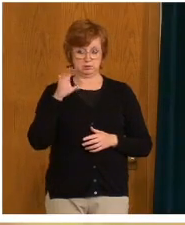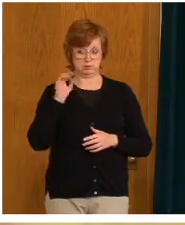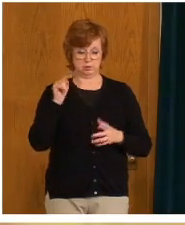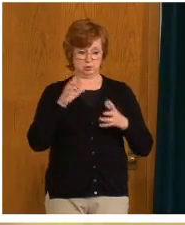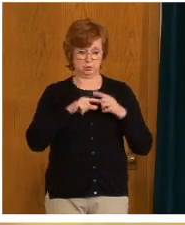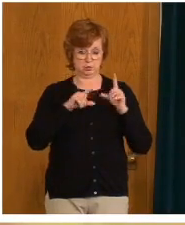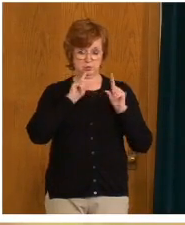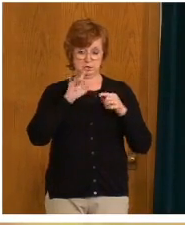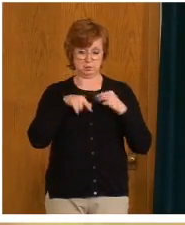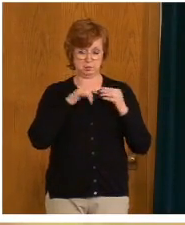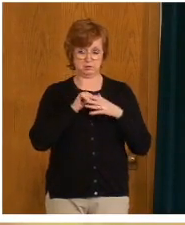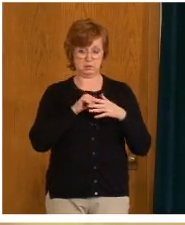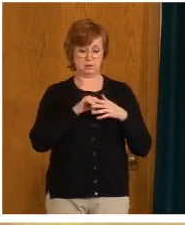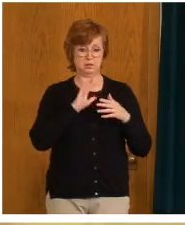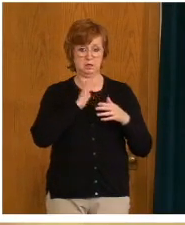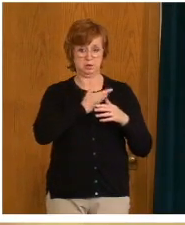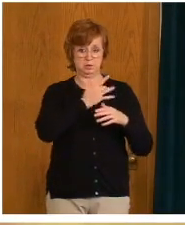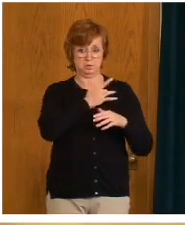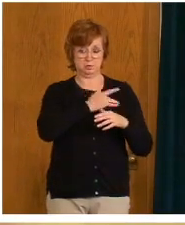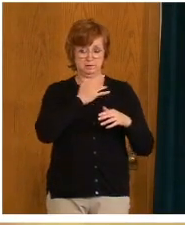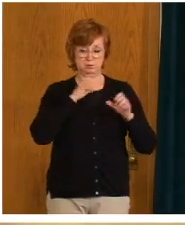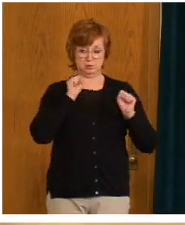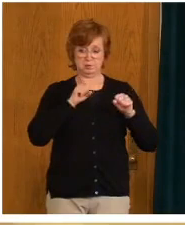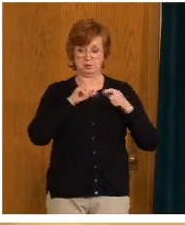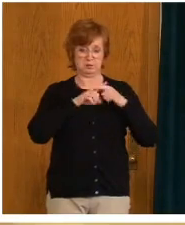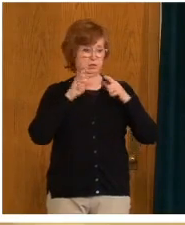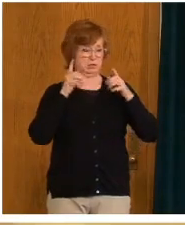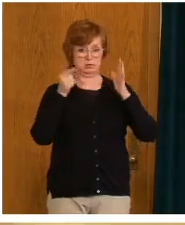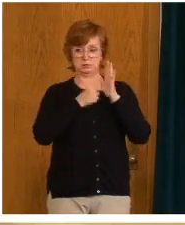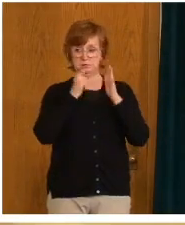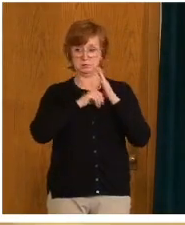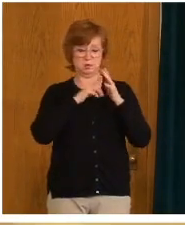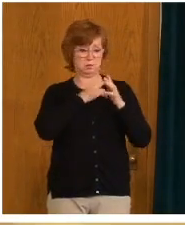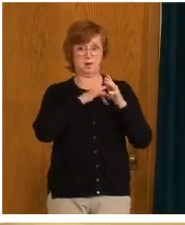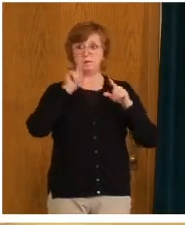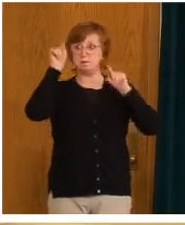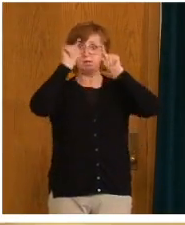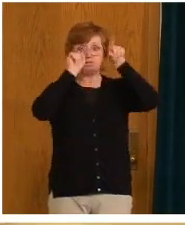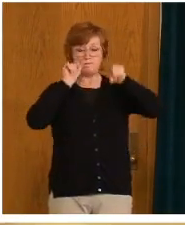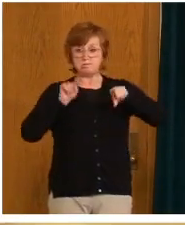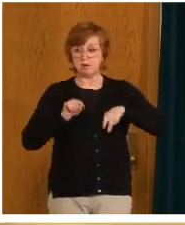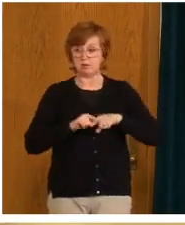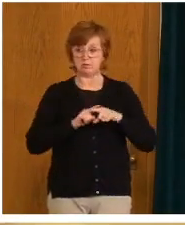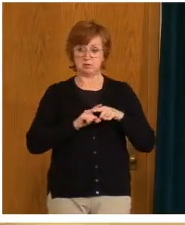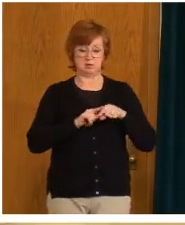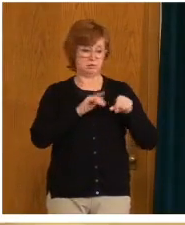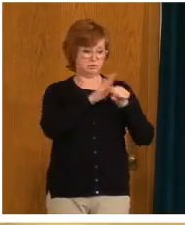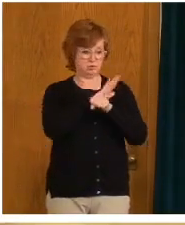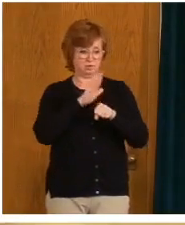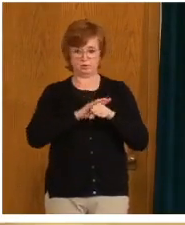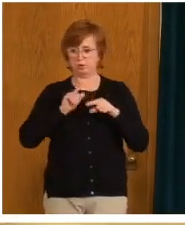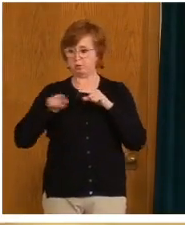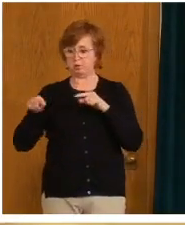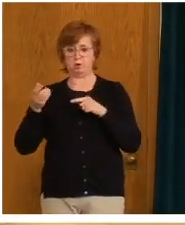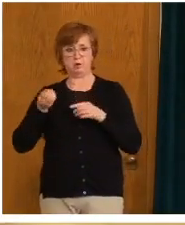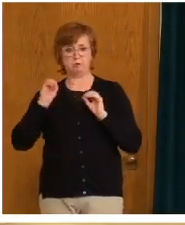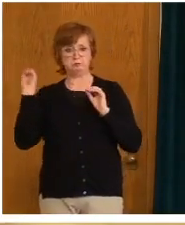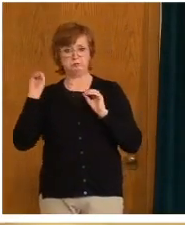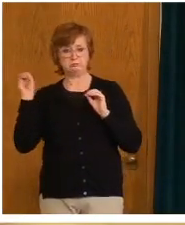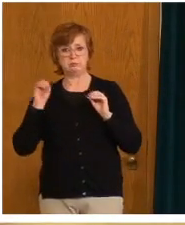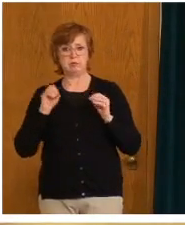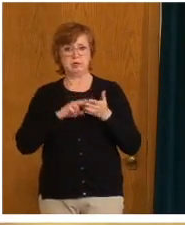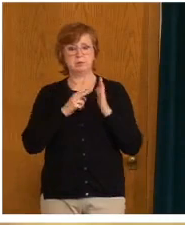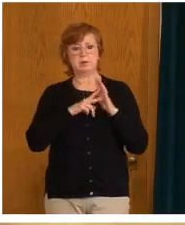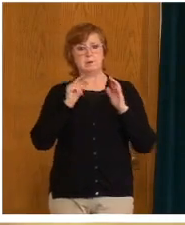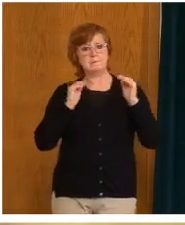and months, and how we can continue to utilize it. And I think you spoke to where these transfers would actually go to,